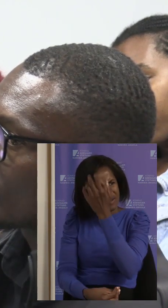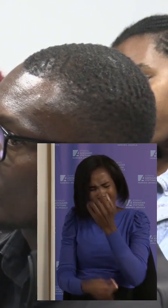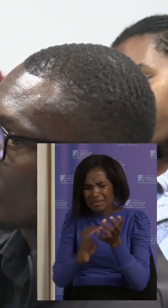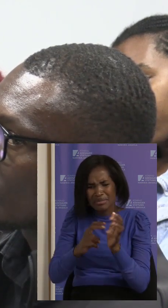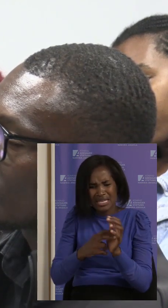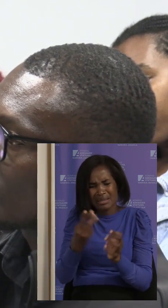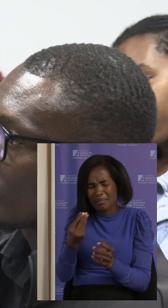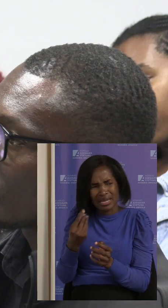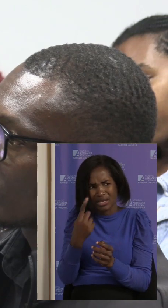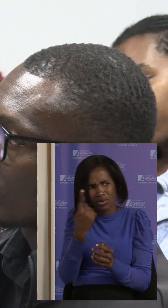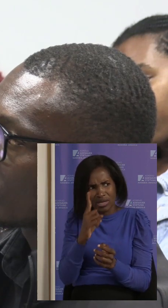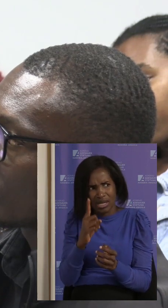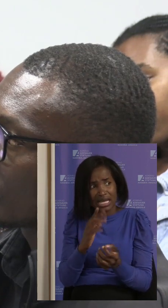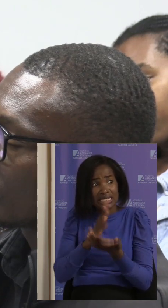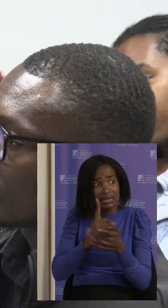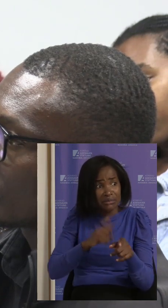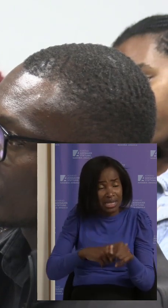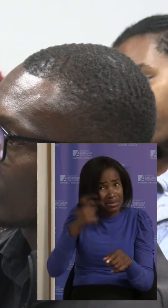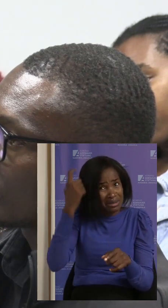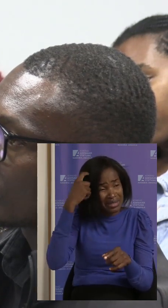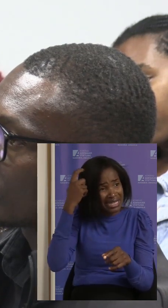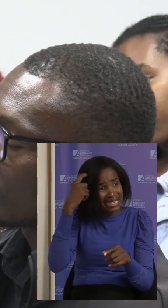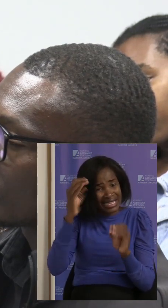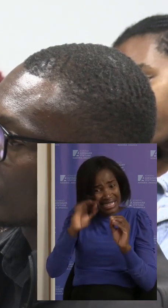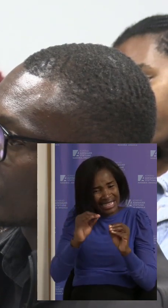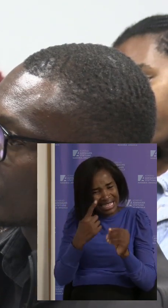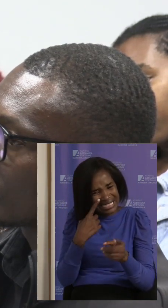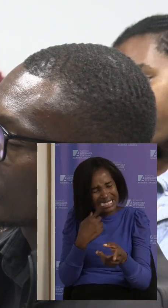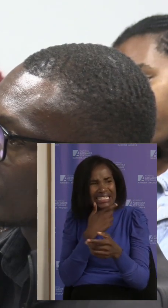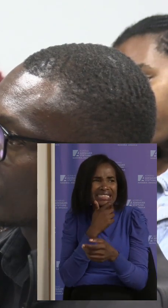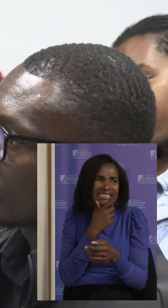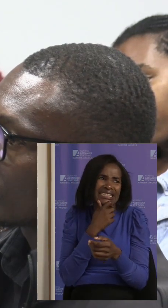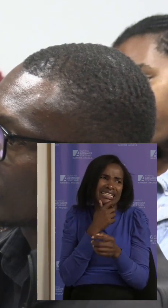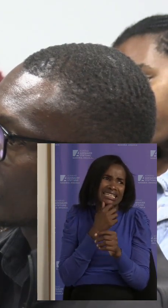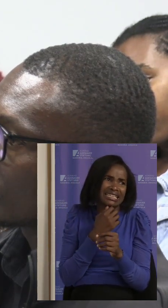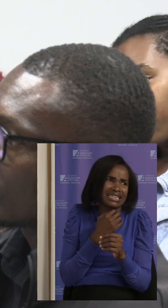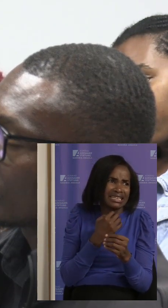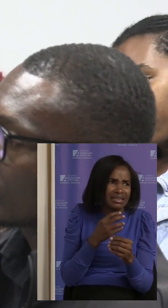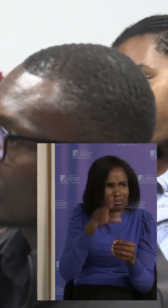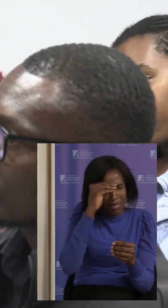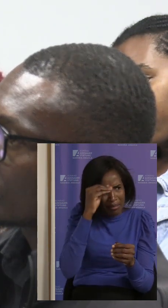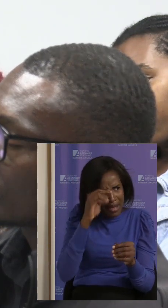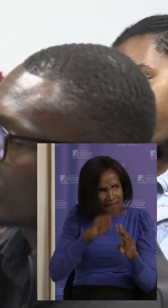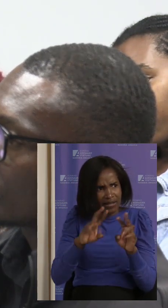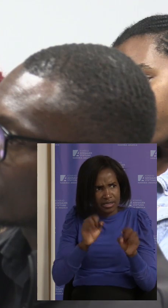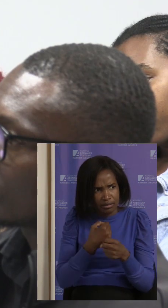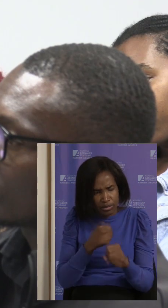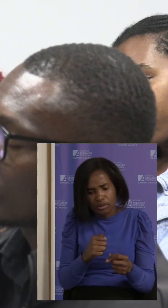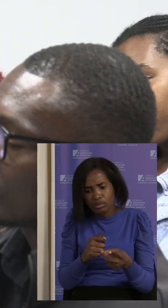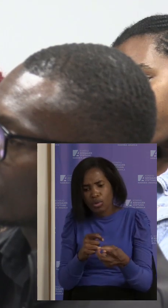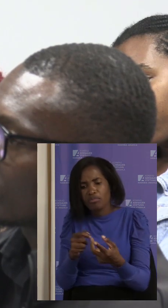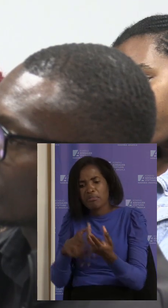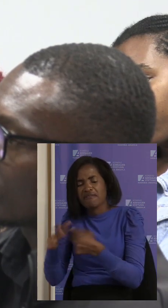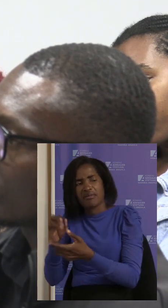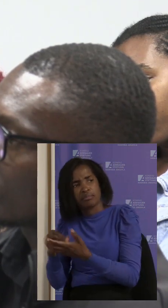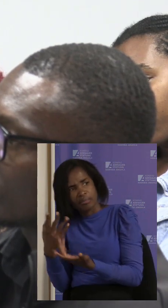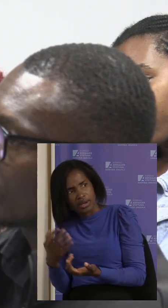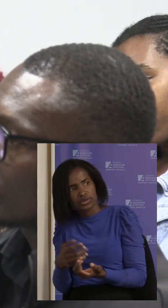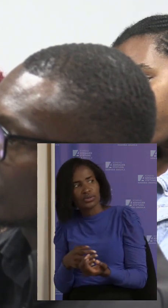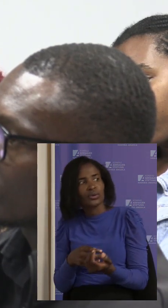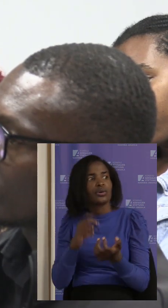of our challenges in this country. So we can run away from those facts,